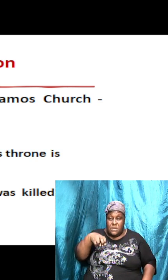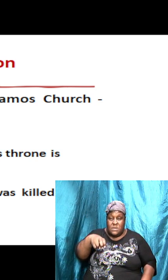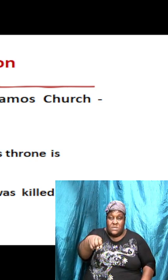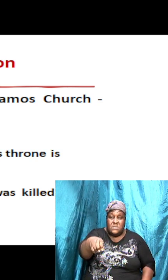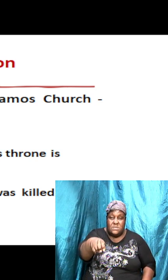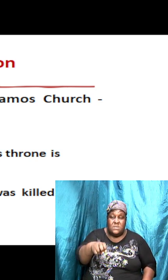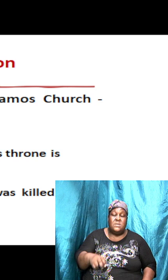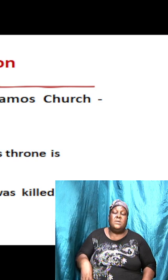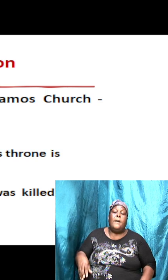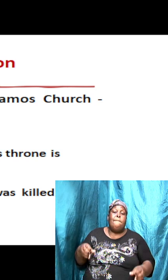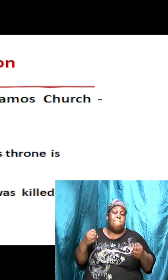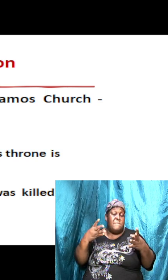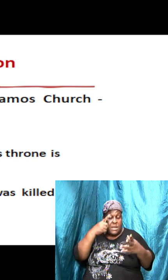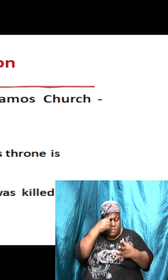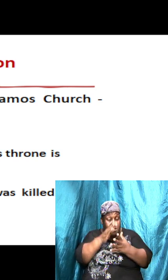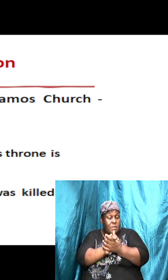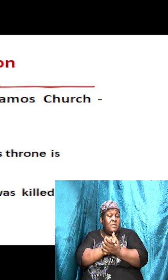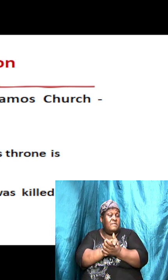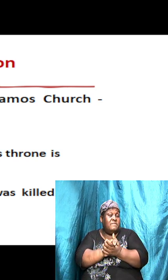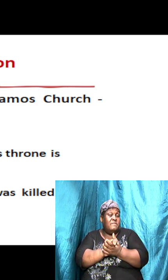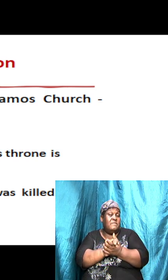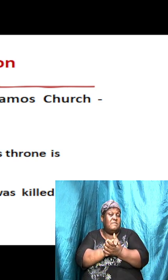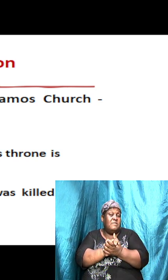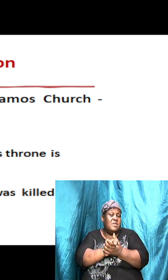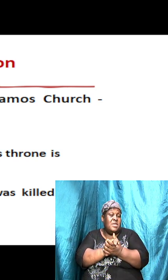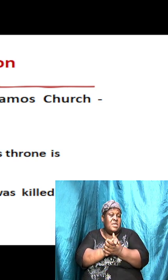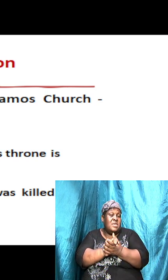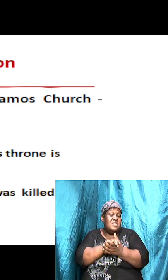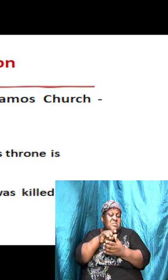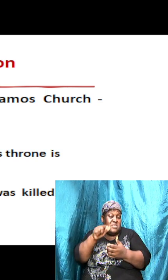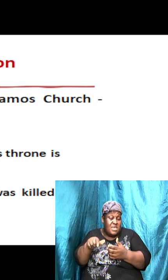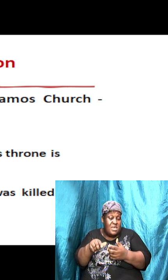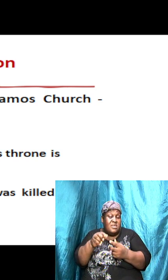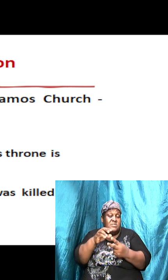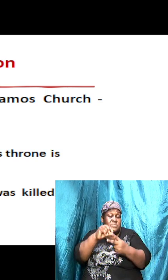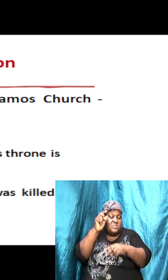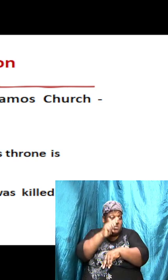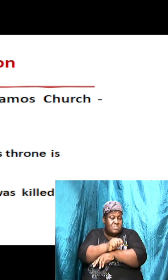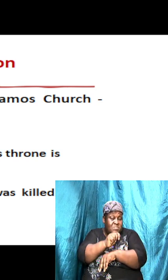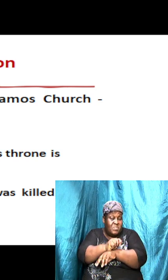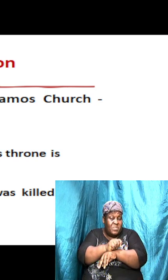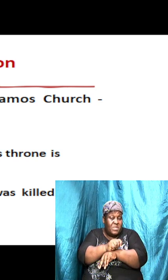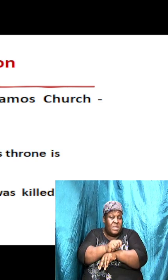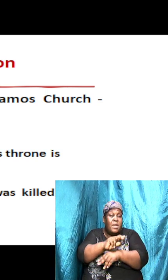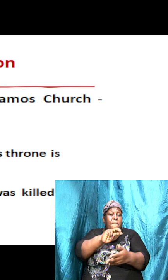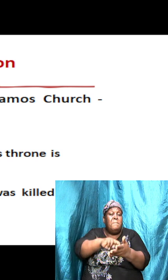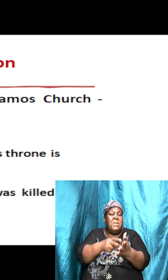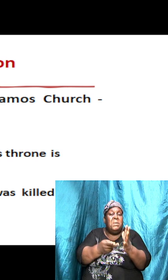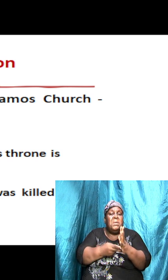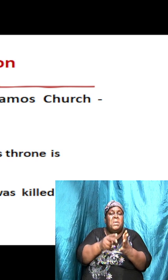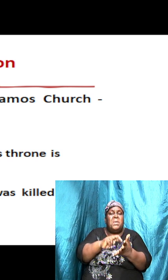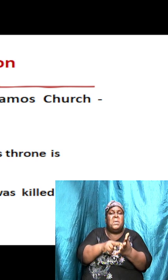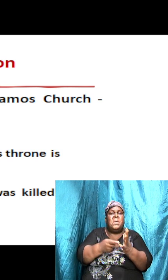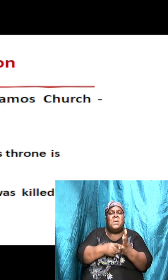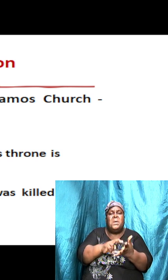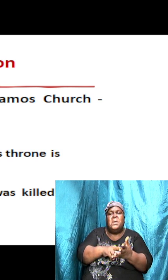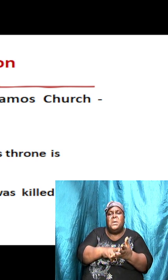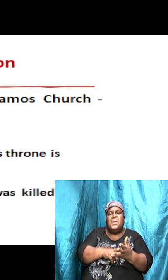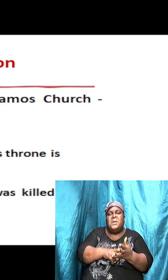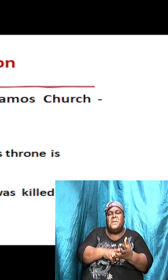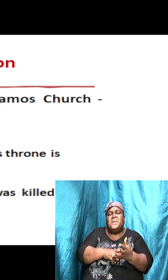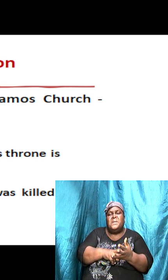And many believe that this particular temple represented a